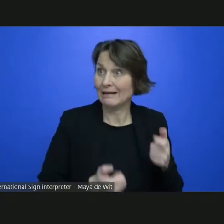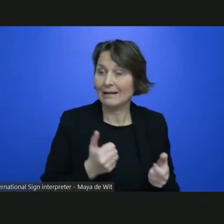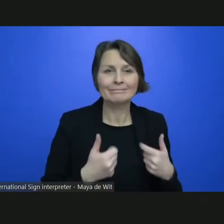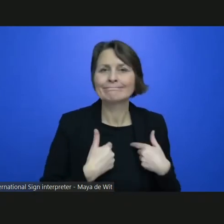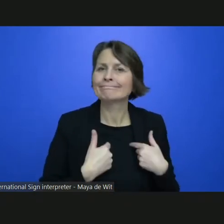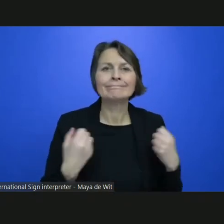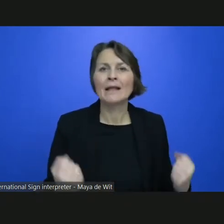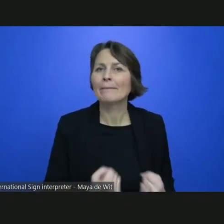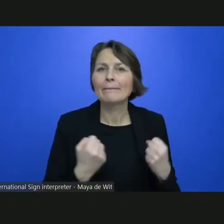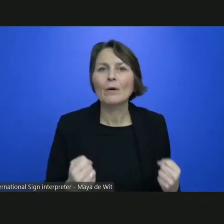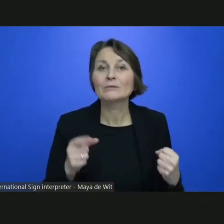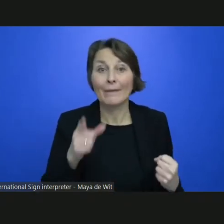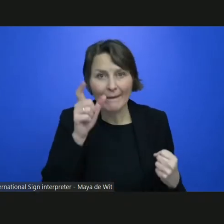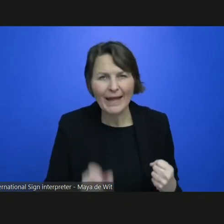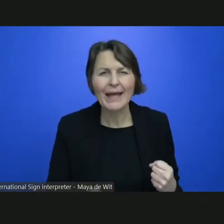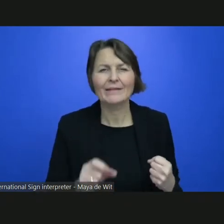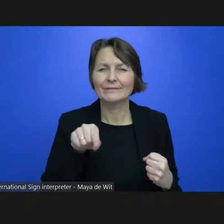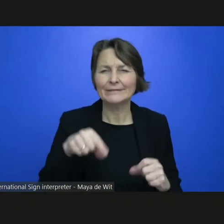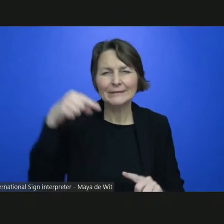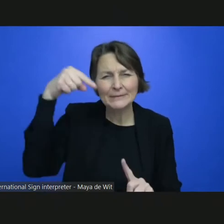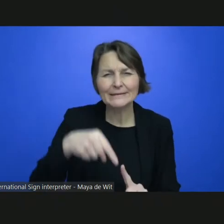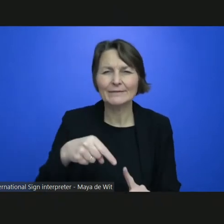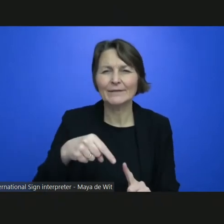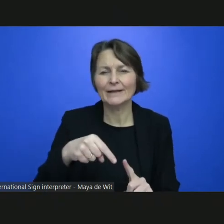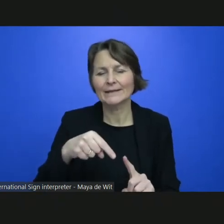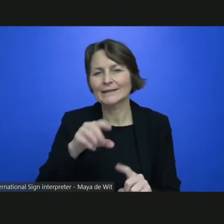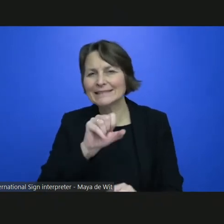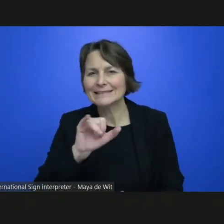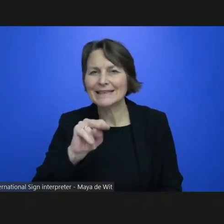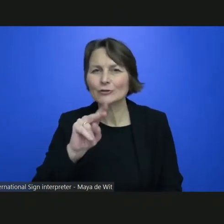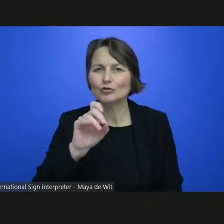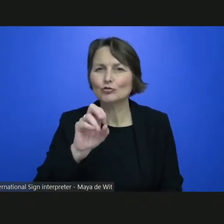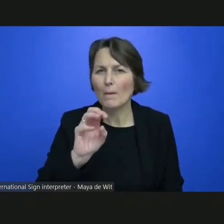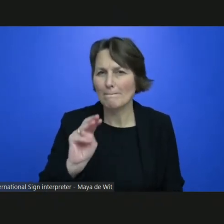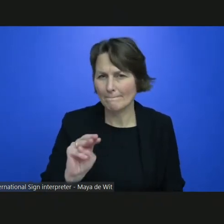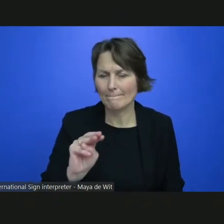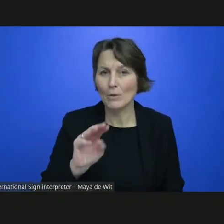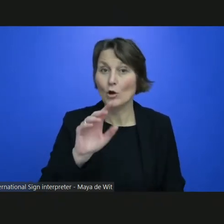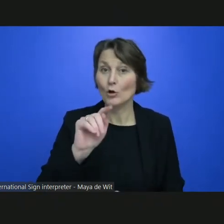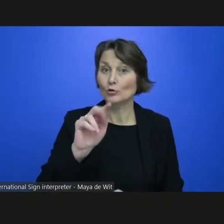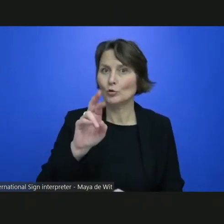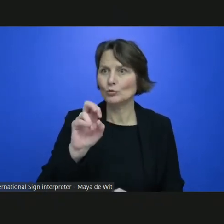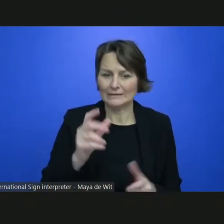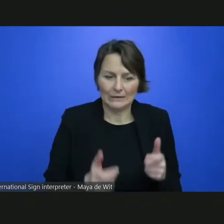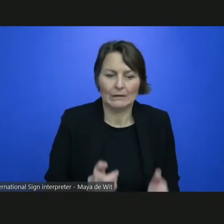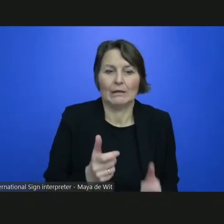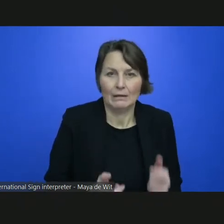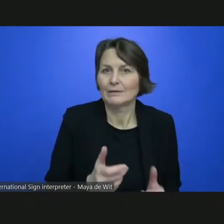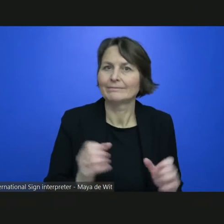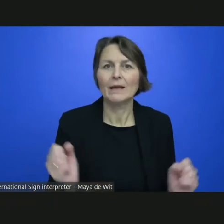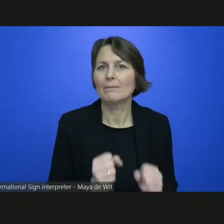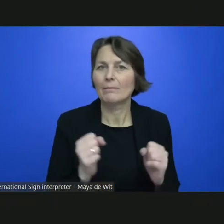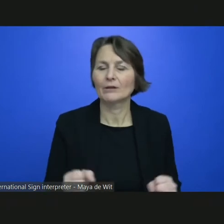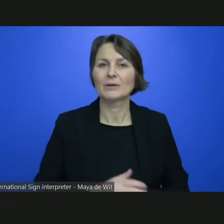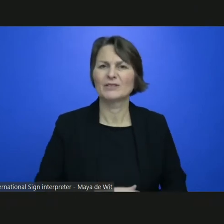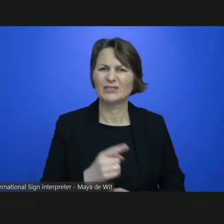play the game. And there's a crucial but unrecognized difference between biased data and the unfair treatment triggered